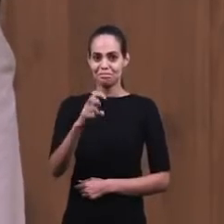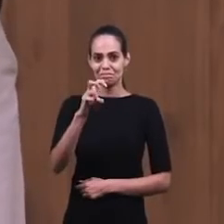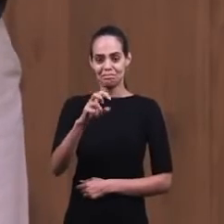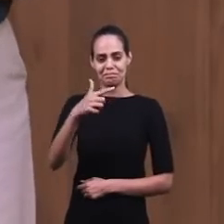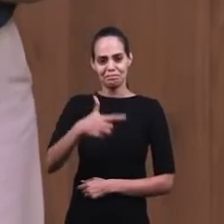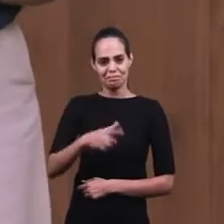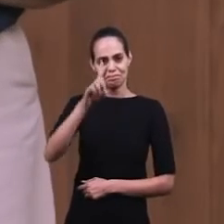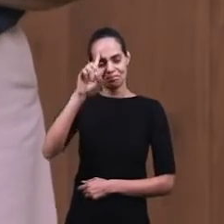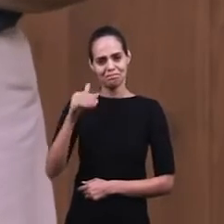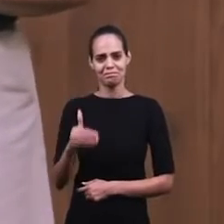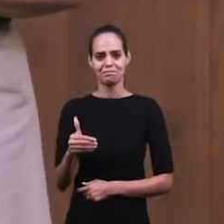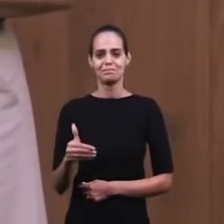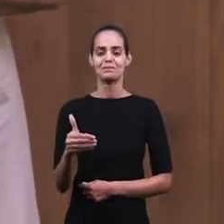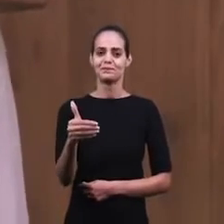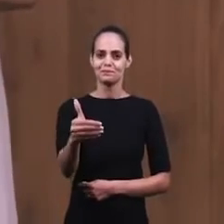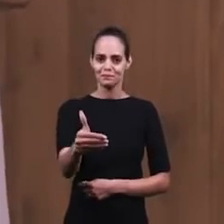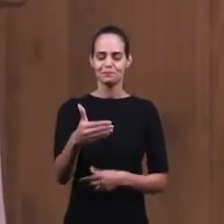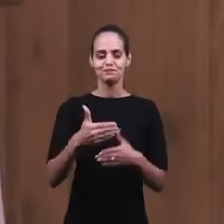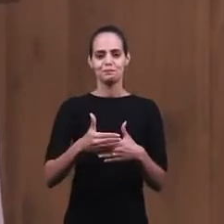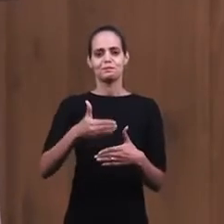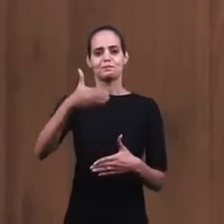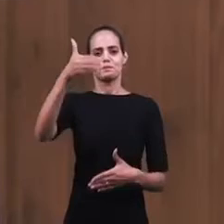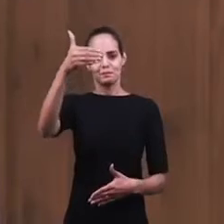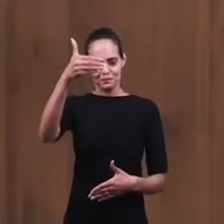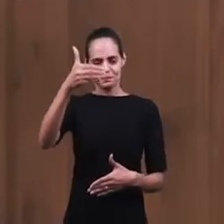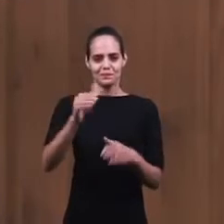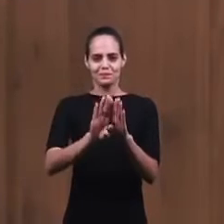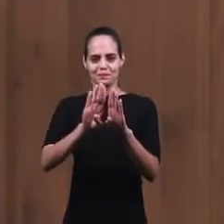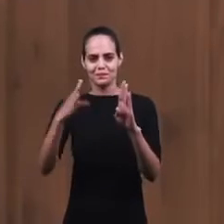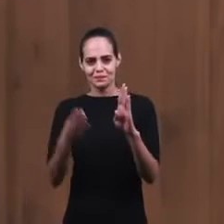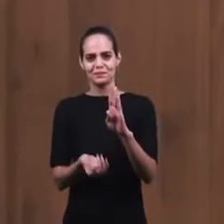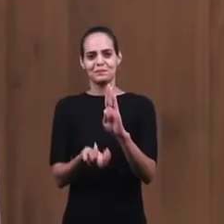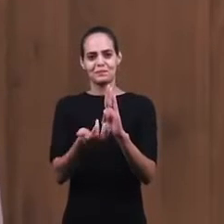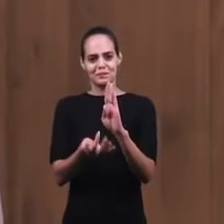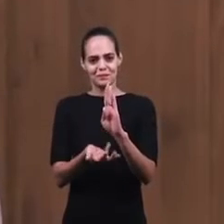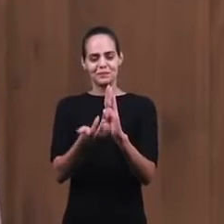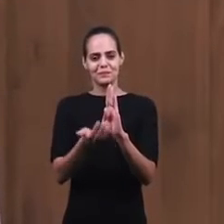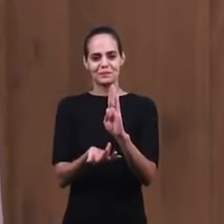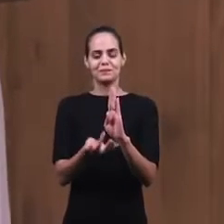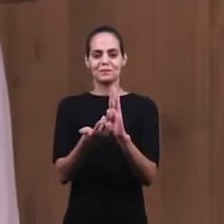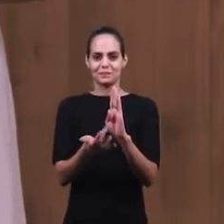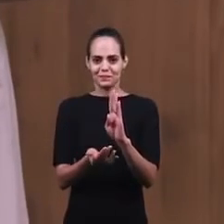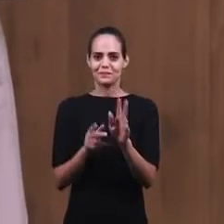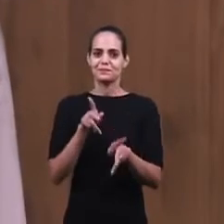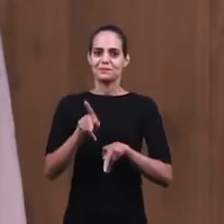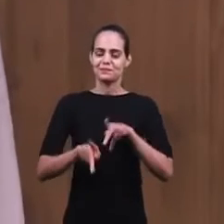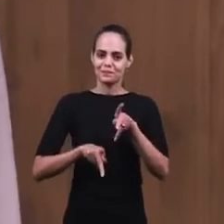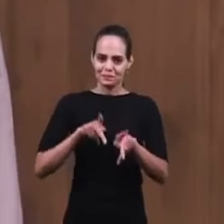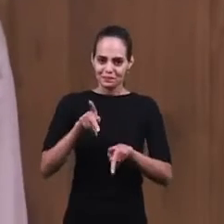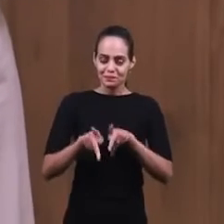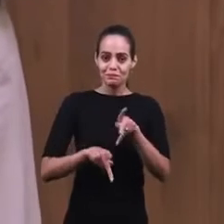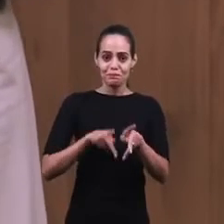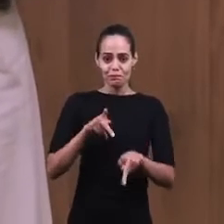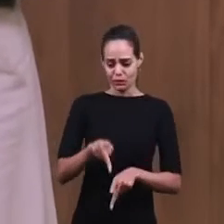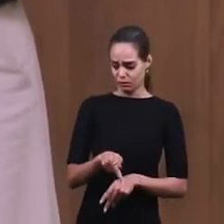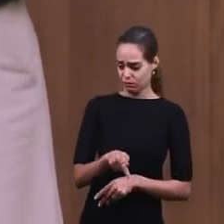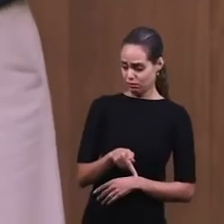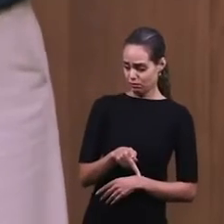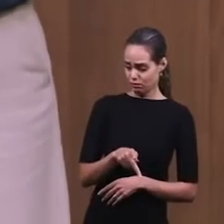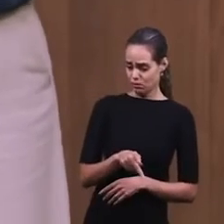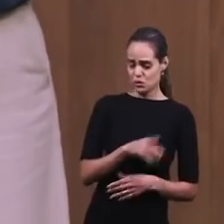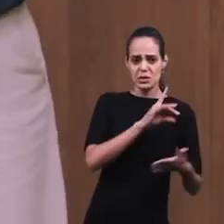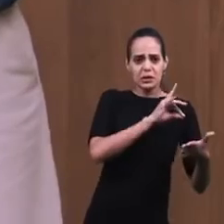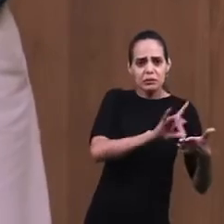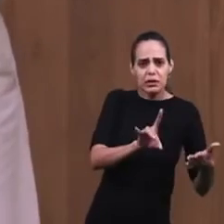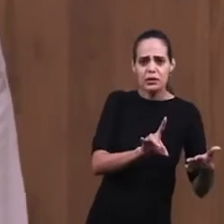were rebuilt, and the people around, the enemies, were impressed. God